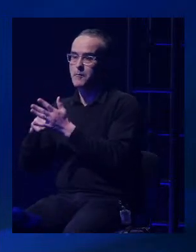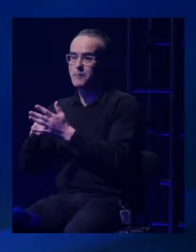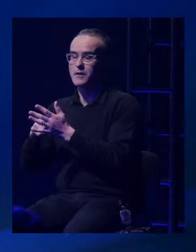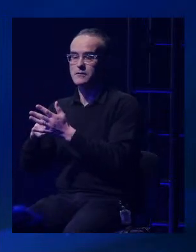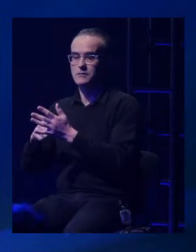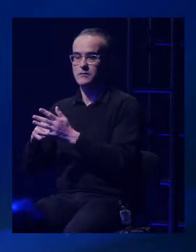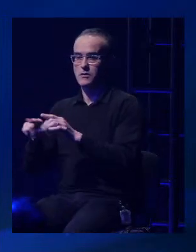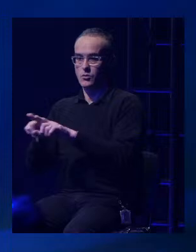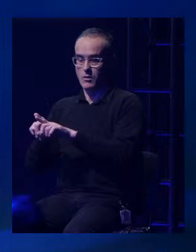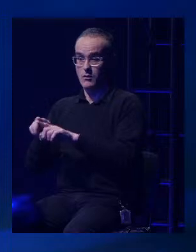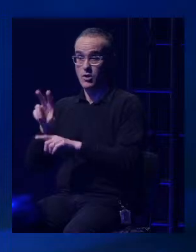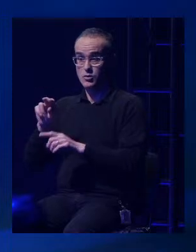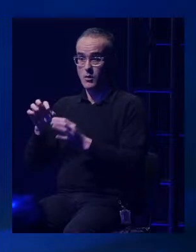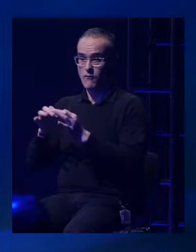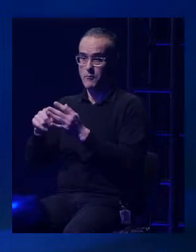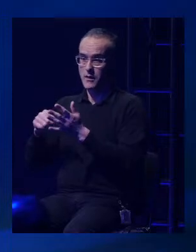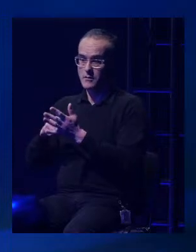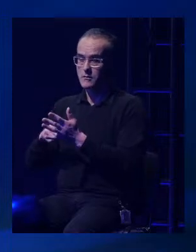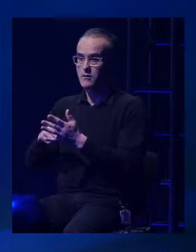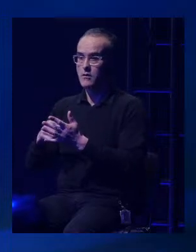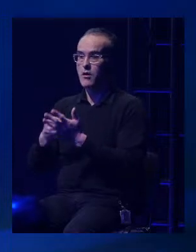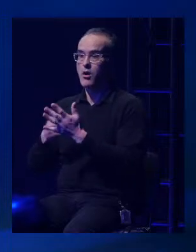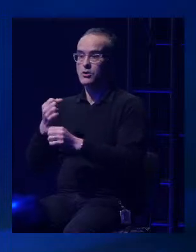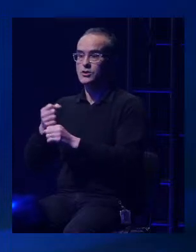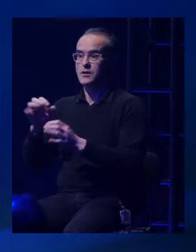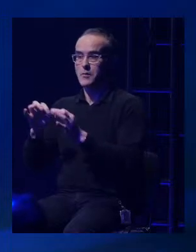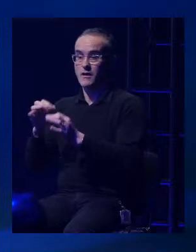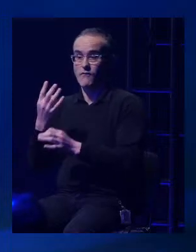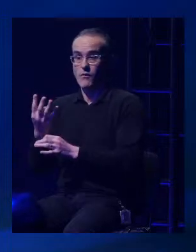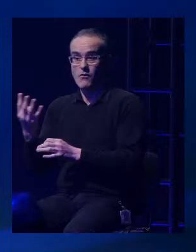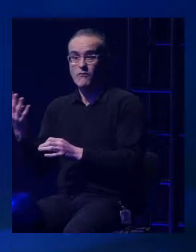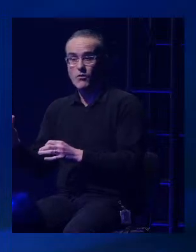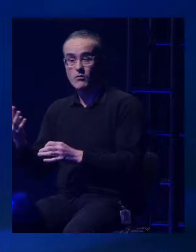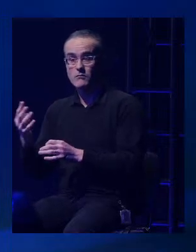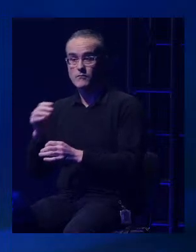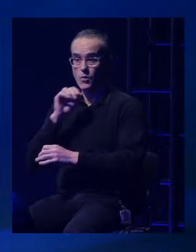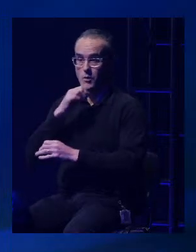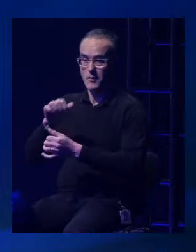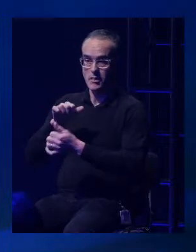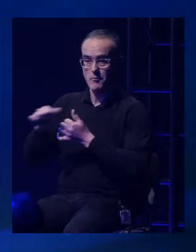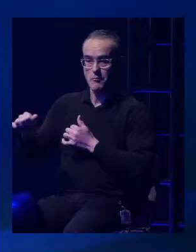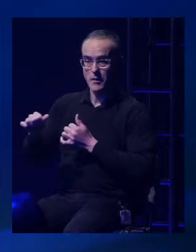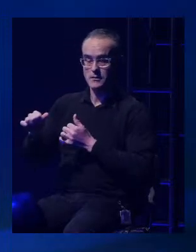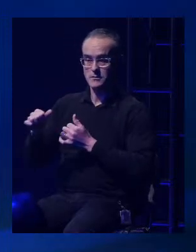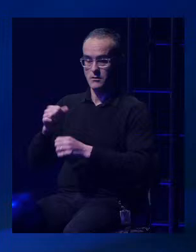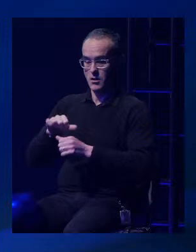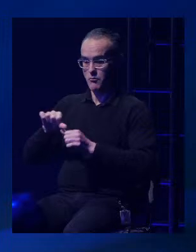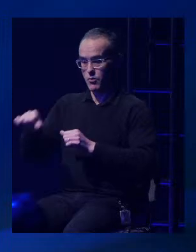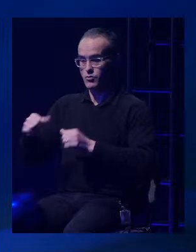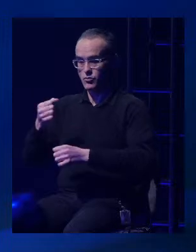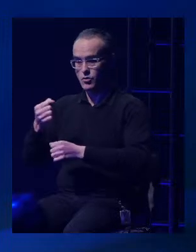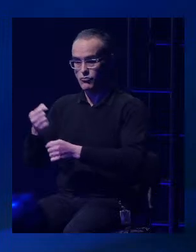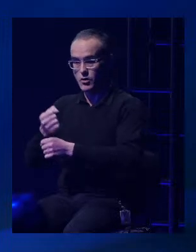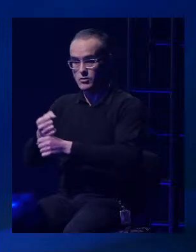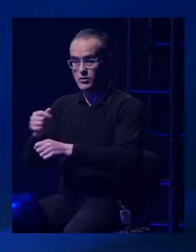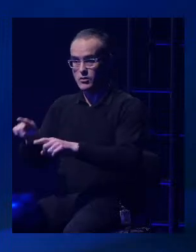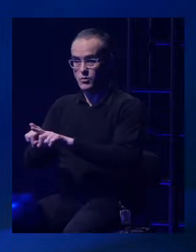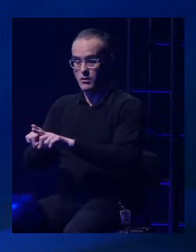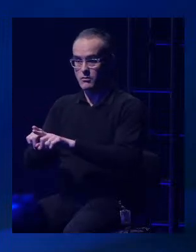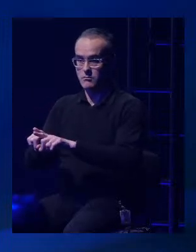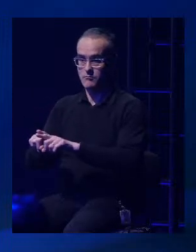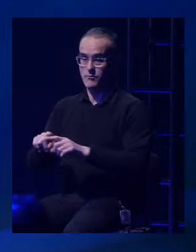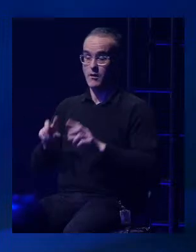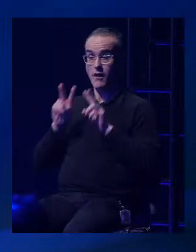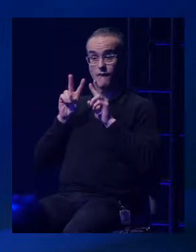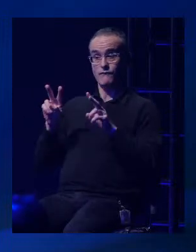So 12-bit RGB 444 is really going to give us the best run at post-production. If you're working with anybody using visual effects, this